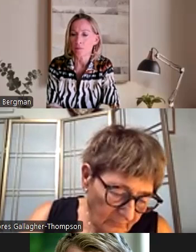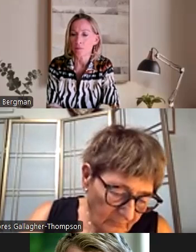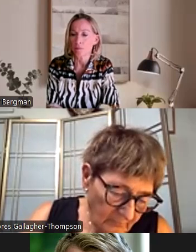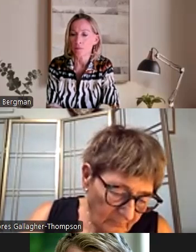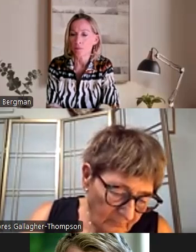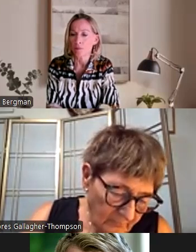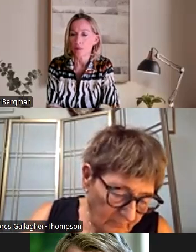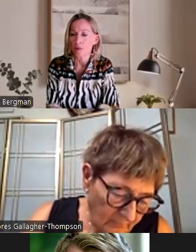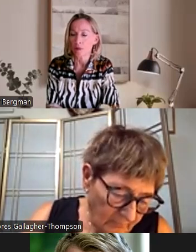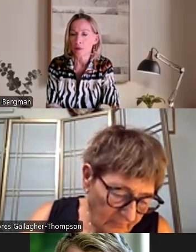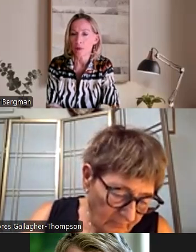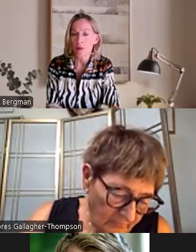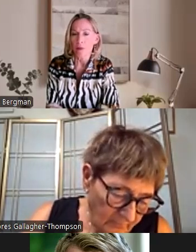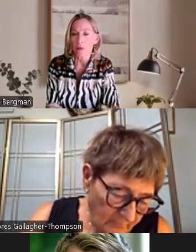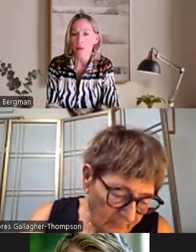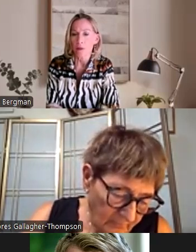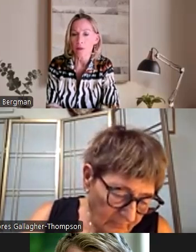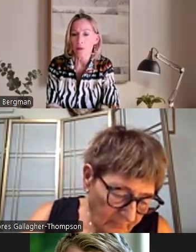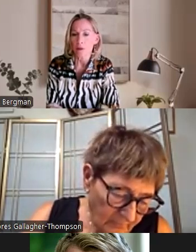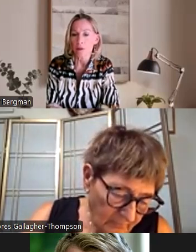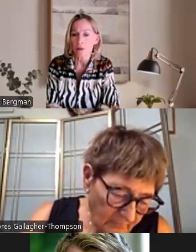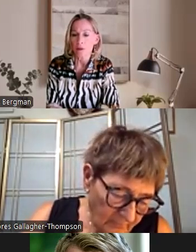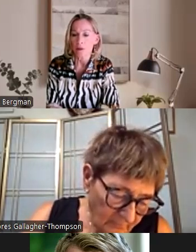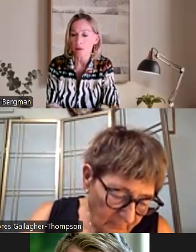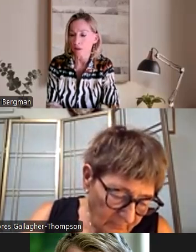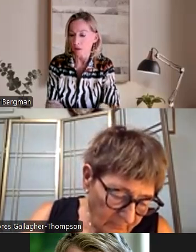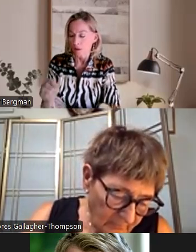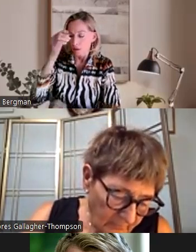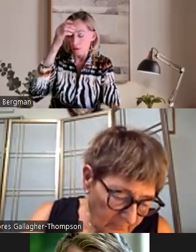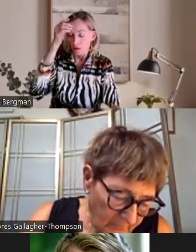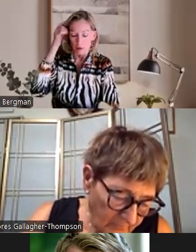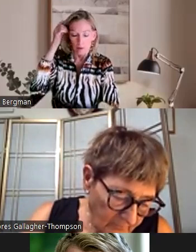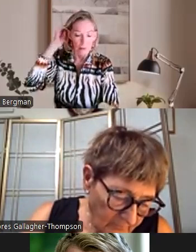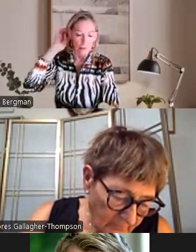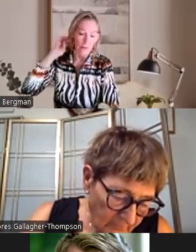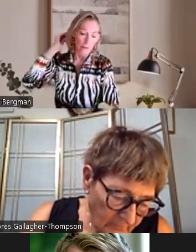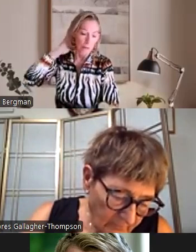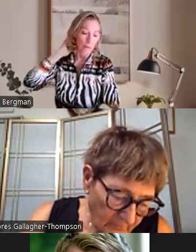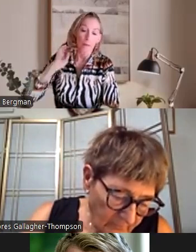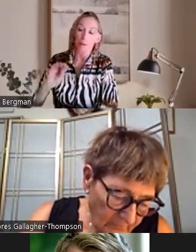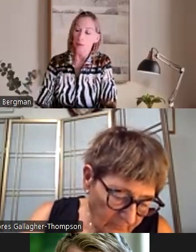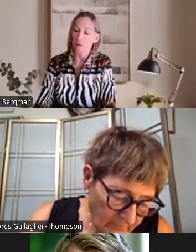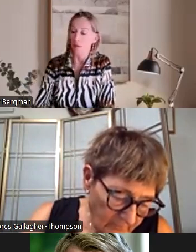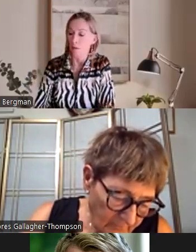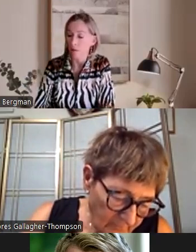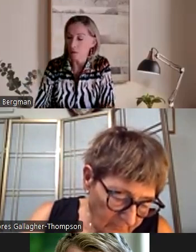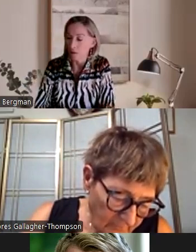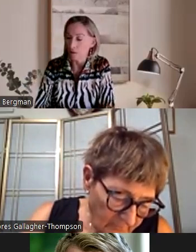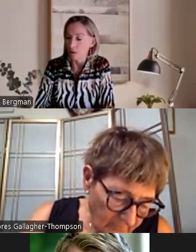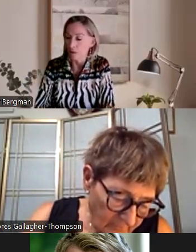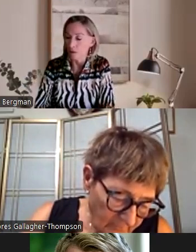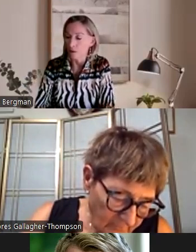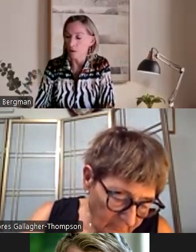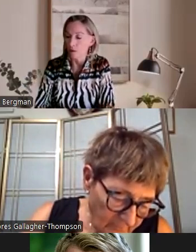be great for the largest portion of the population, those primary care professionals will not have learned about Down